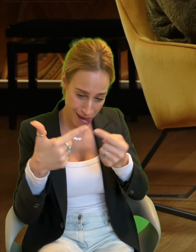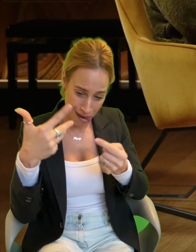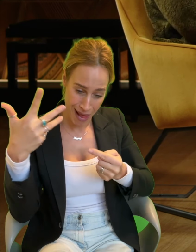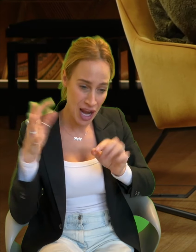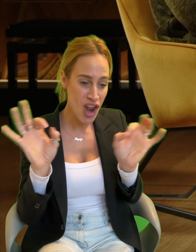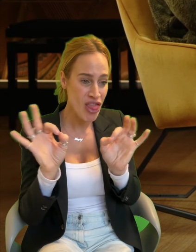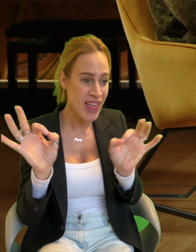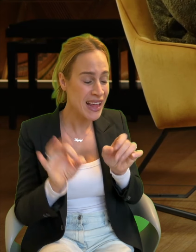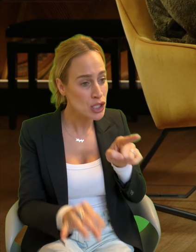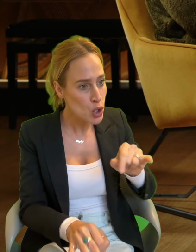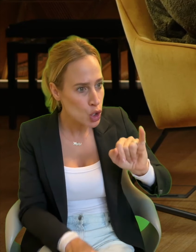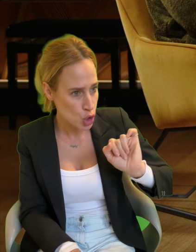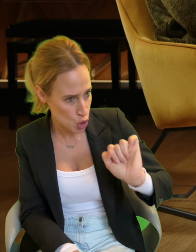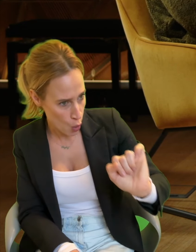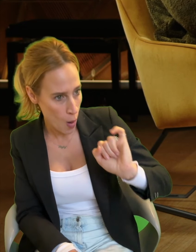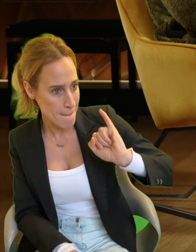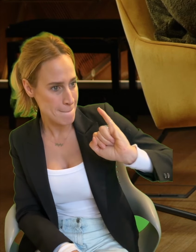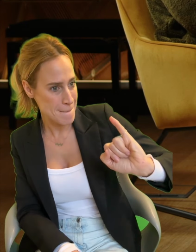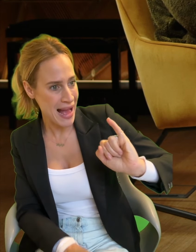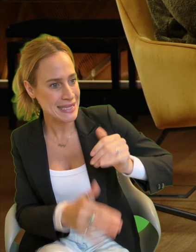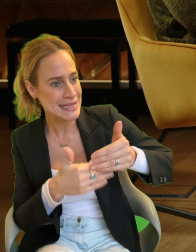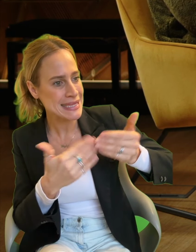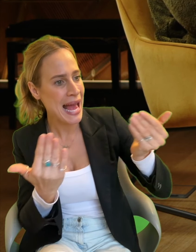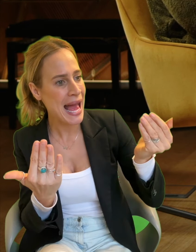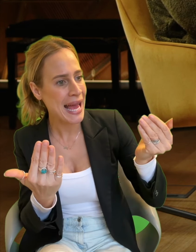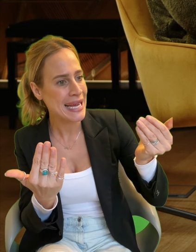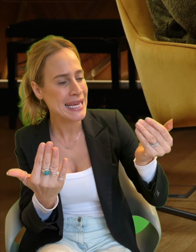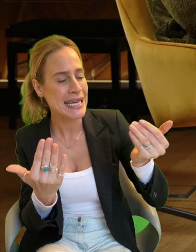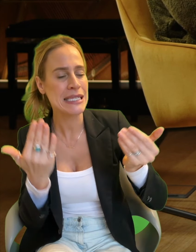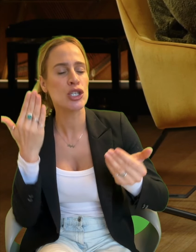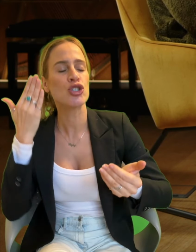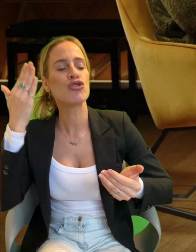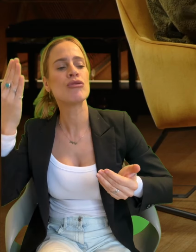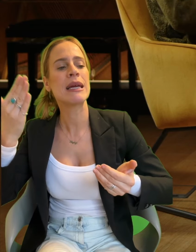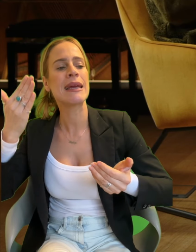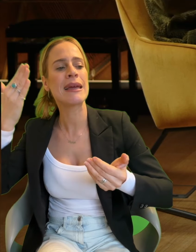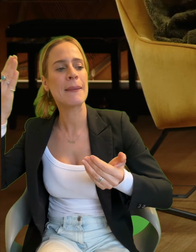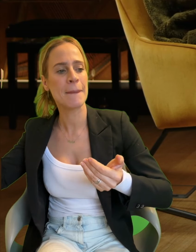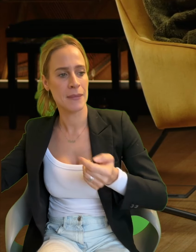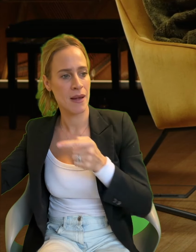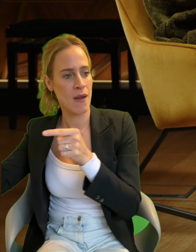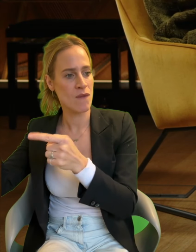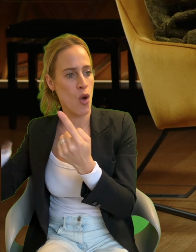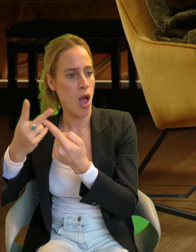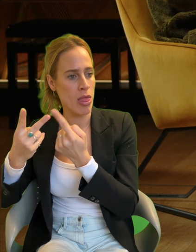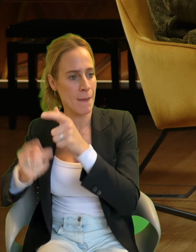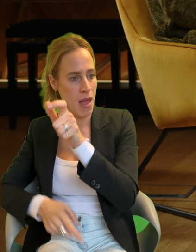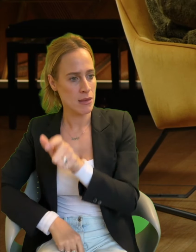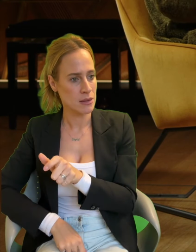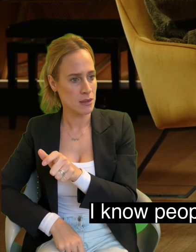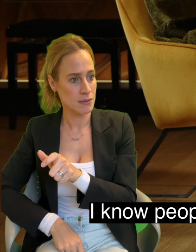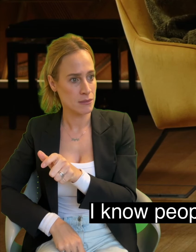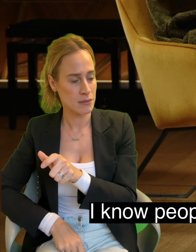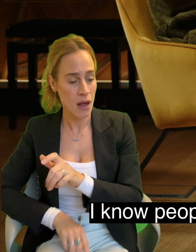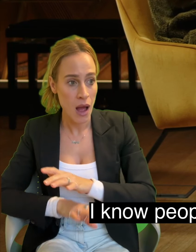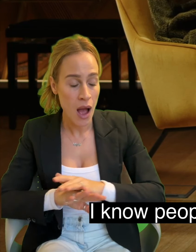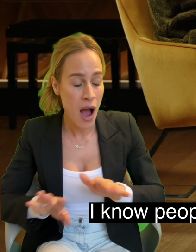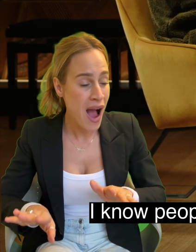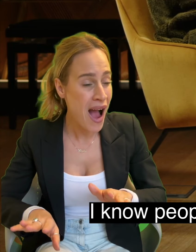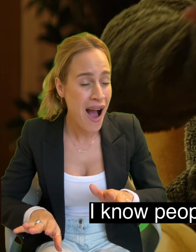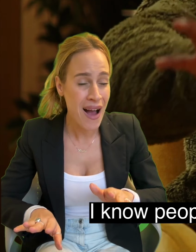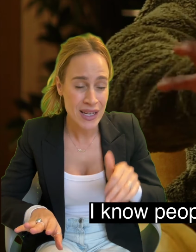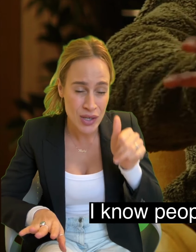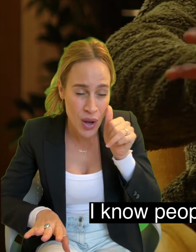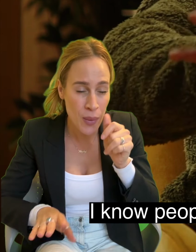is paradise for somebody else. I know people that everything that I just said it's not a gimmick. I know people that